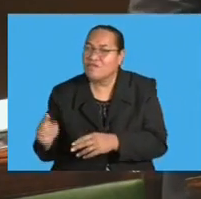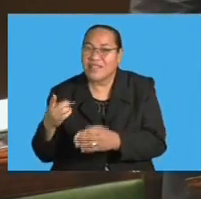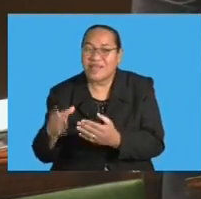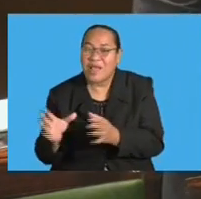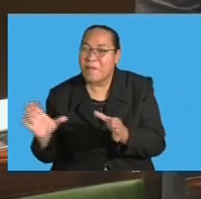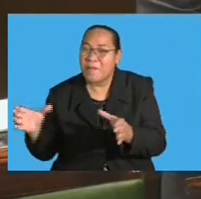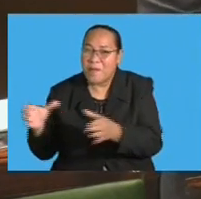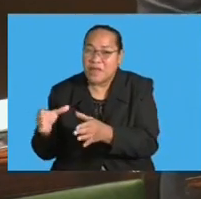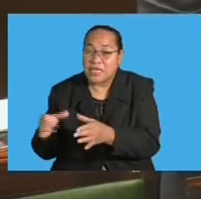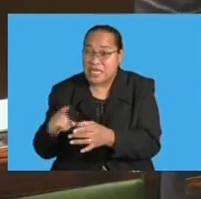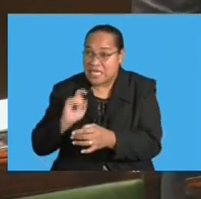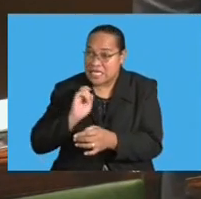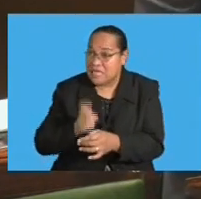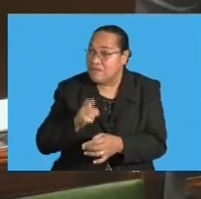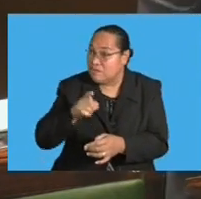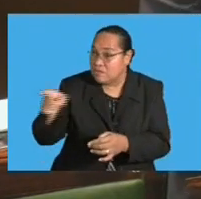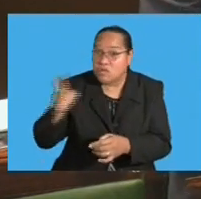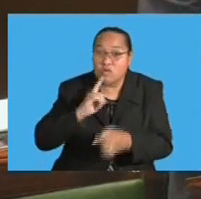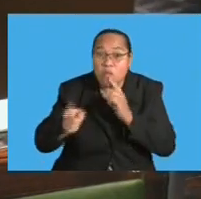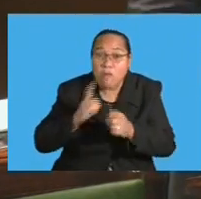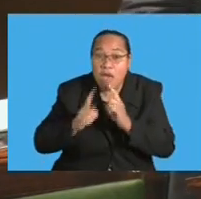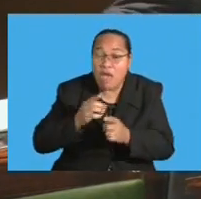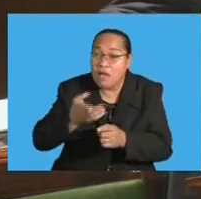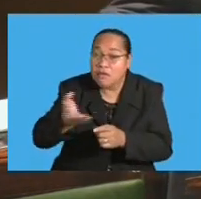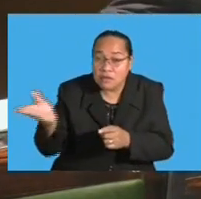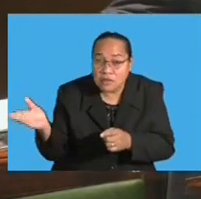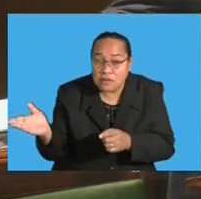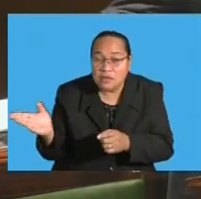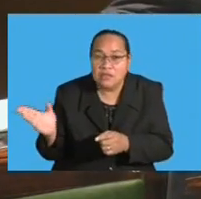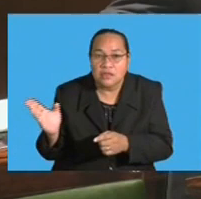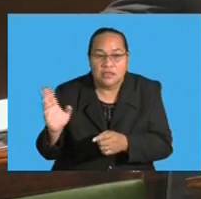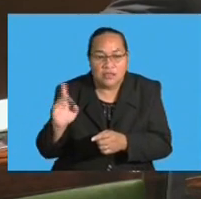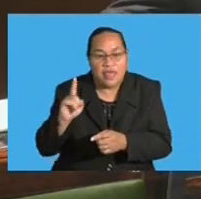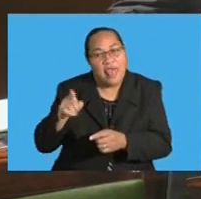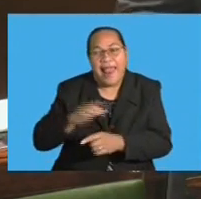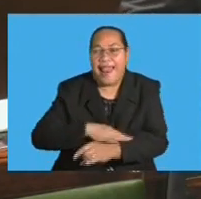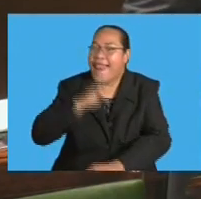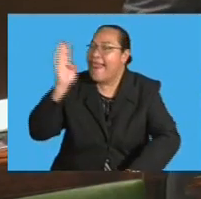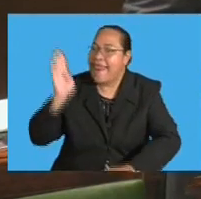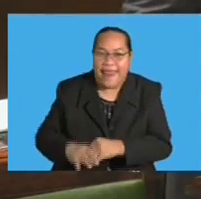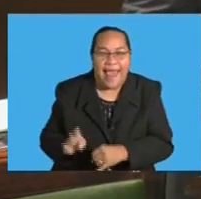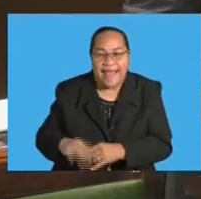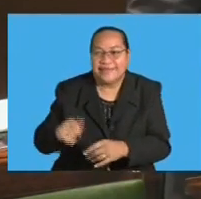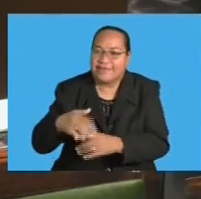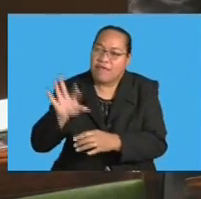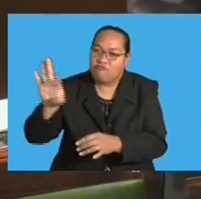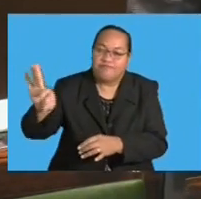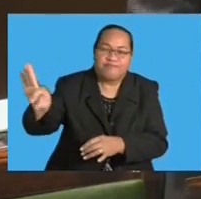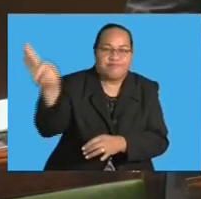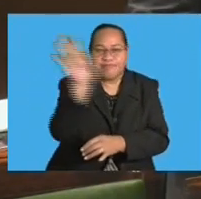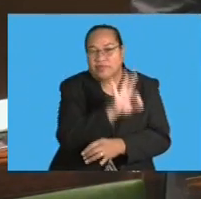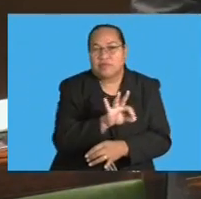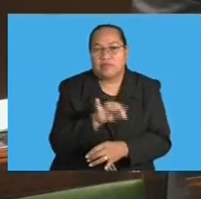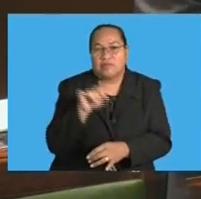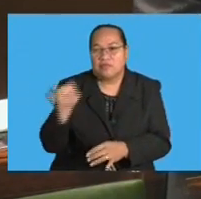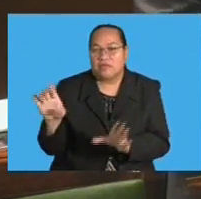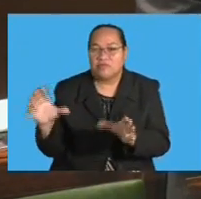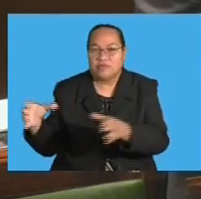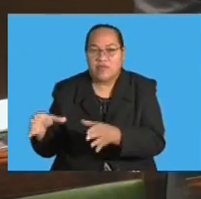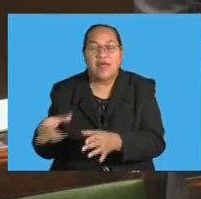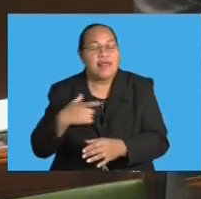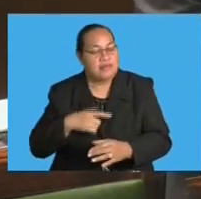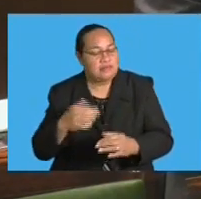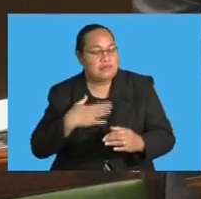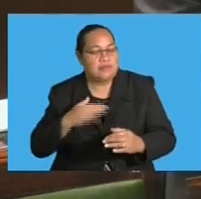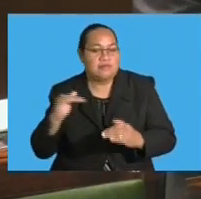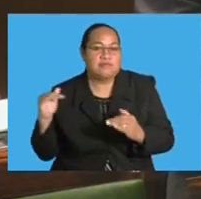to ever make such statements, that day would mark the last day in this party. That's the standard by which